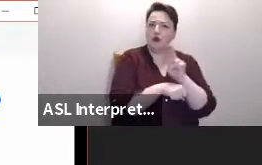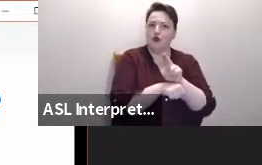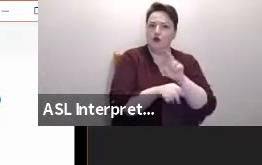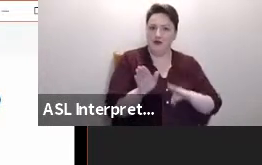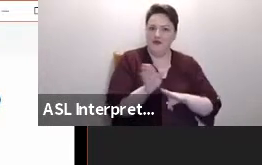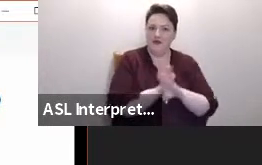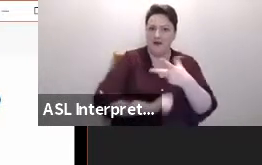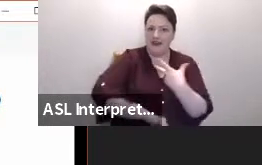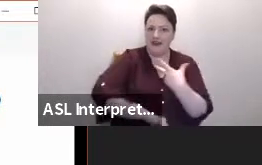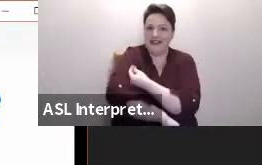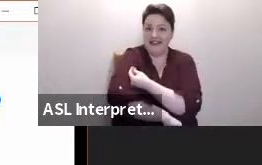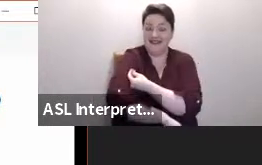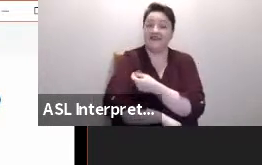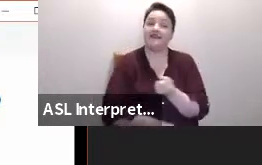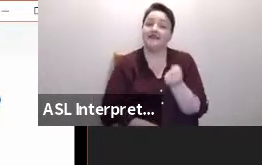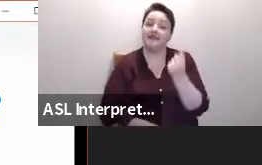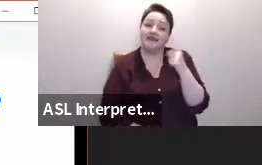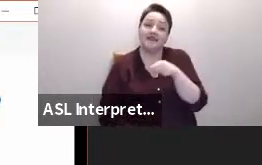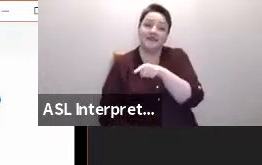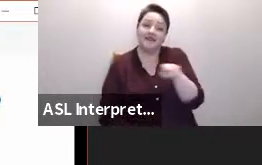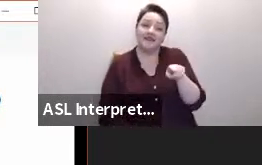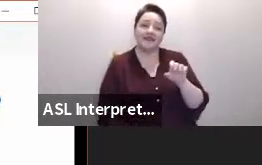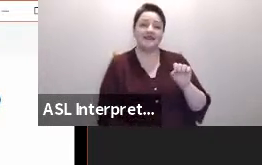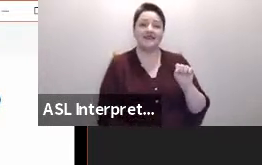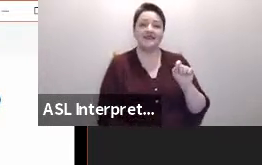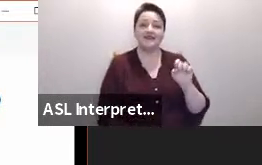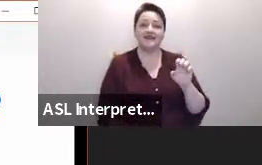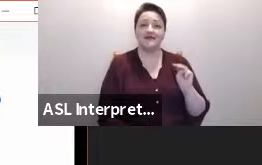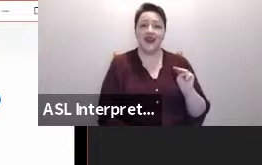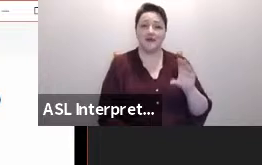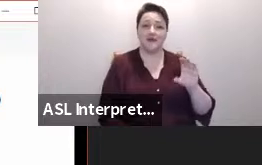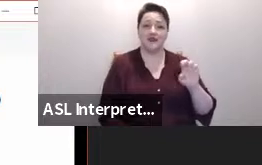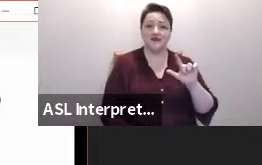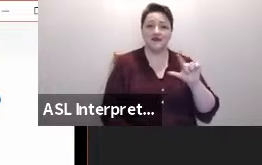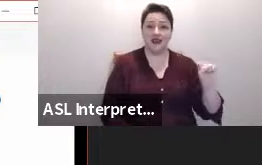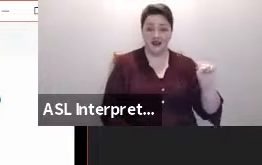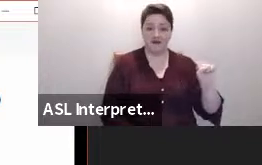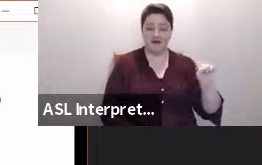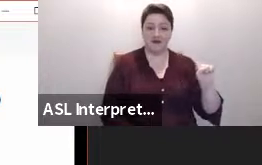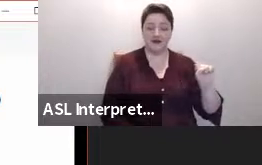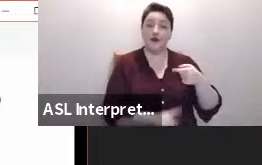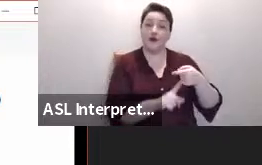these are stem cells that were obtained from